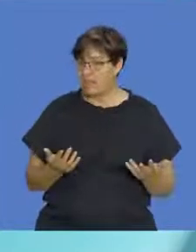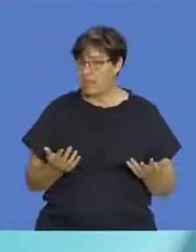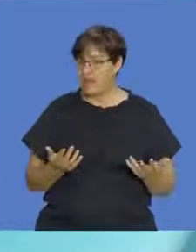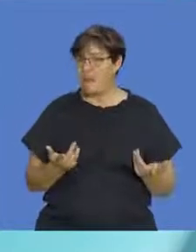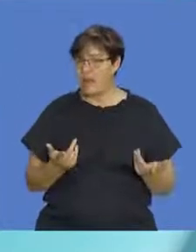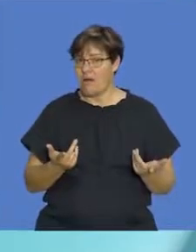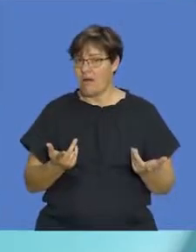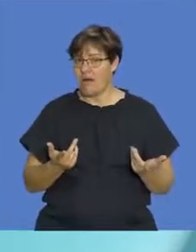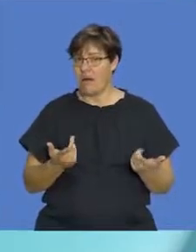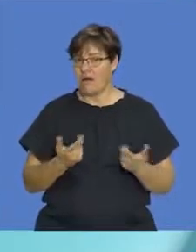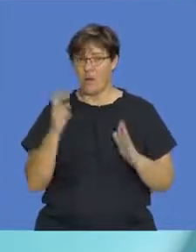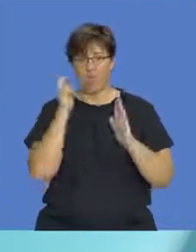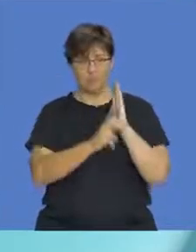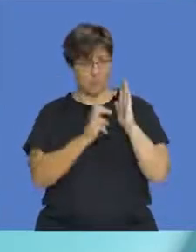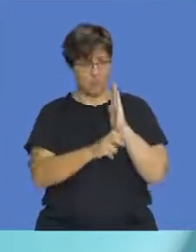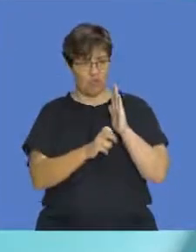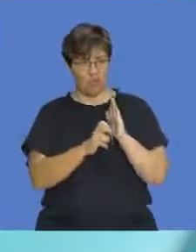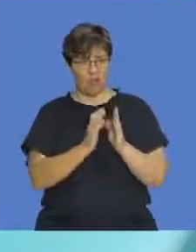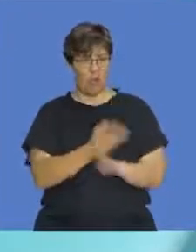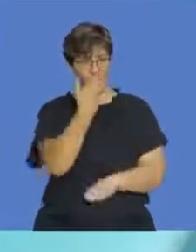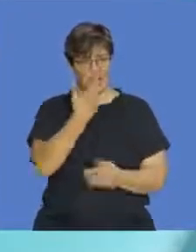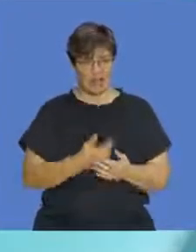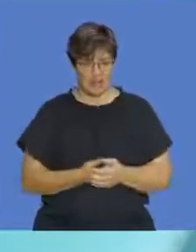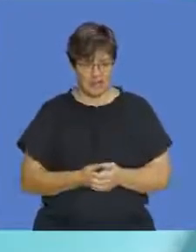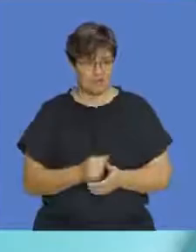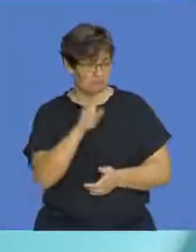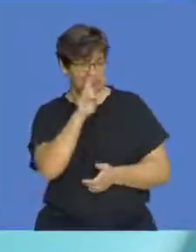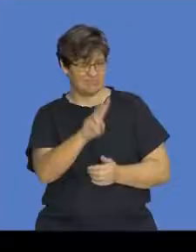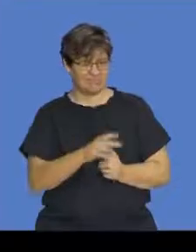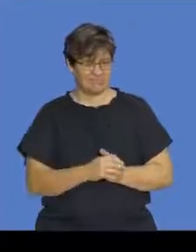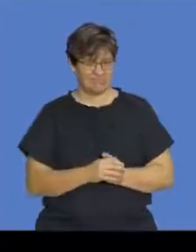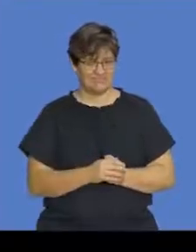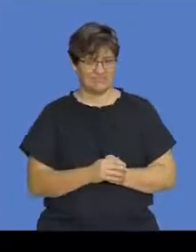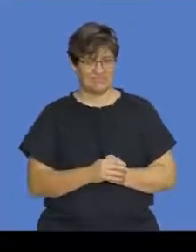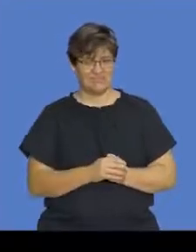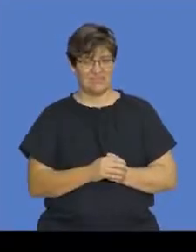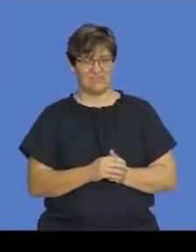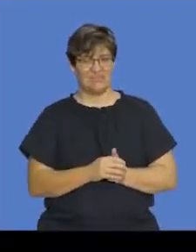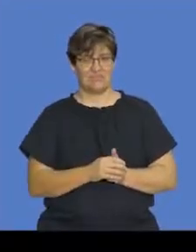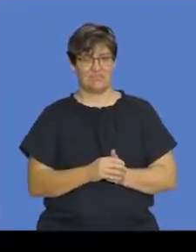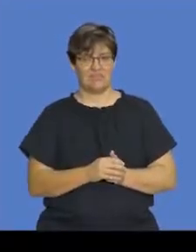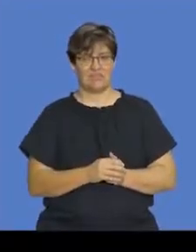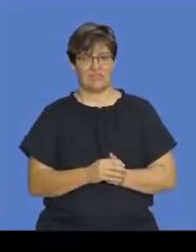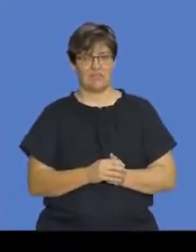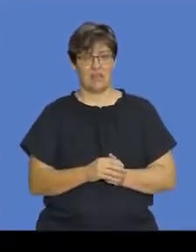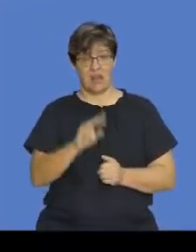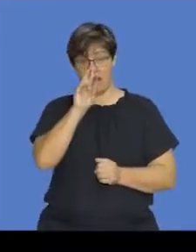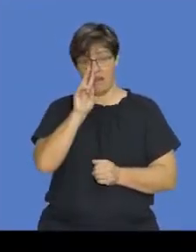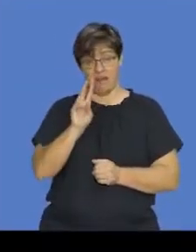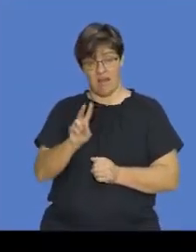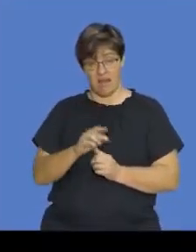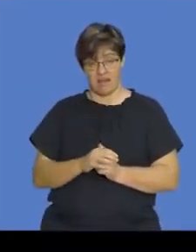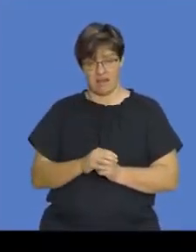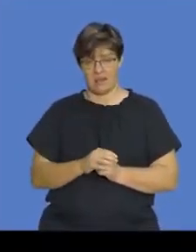breaks down a little bit of a rule. But let's have a look. So if you look here,